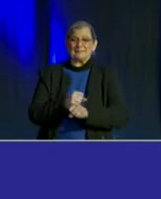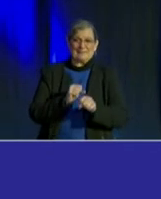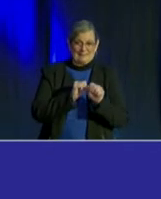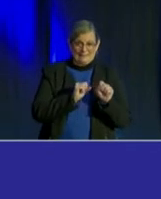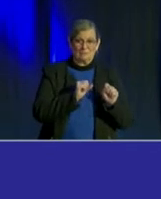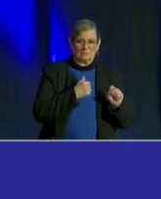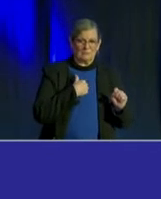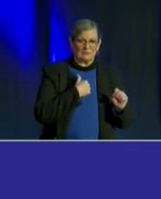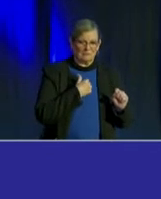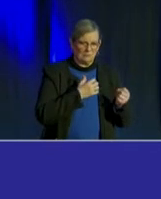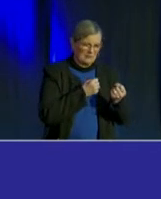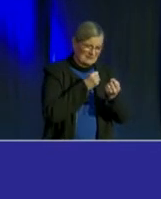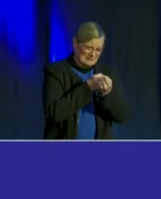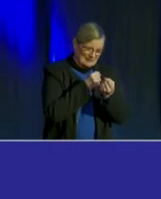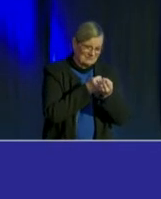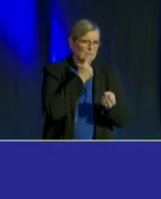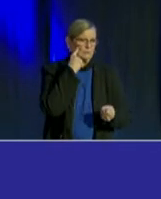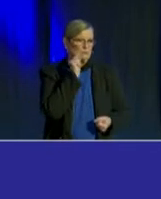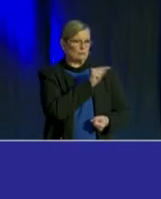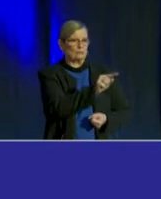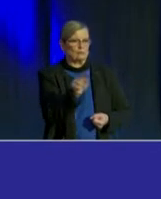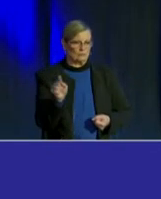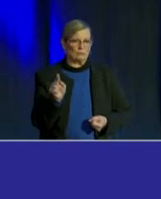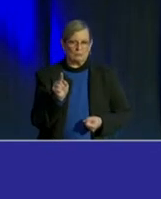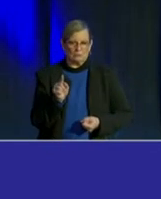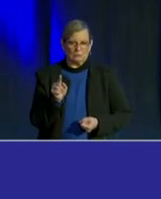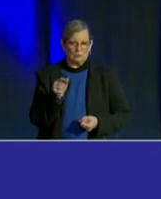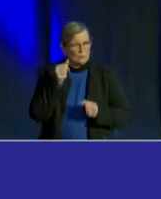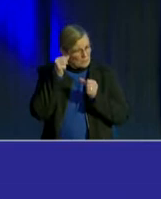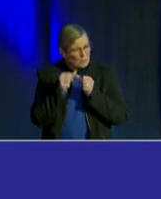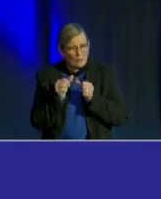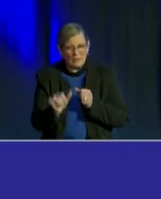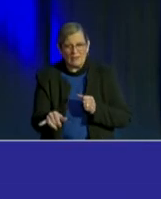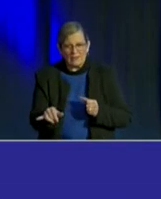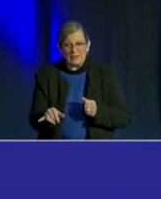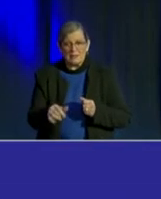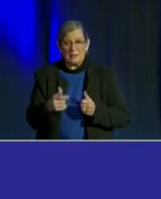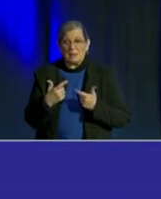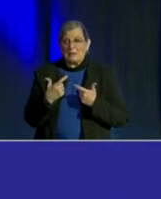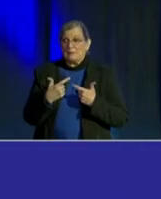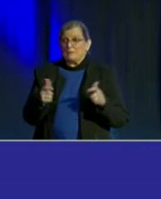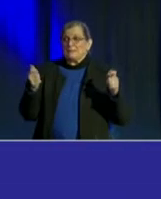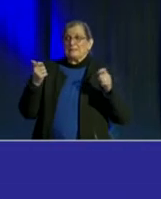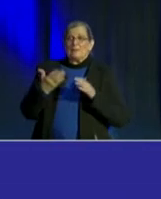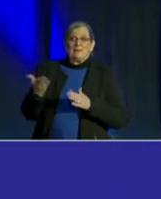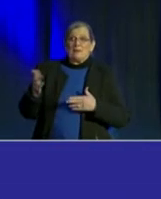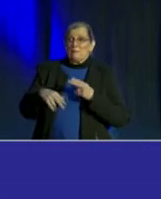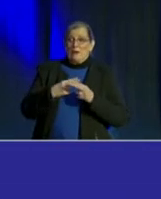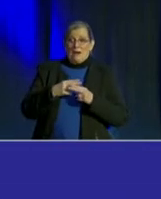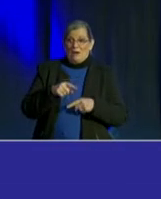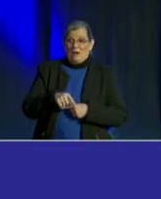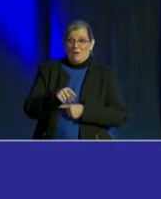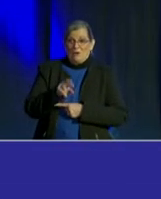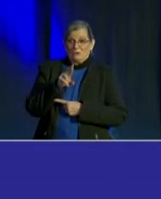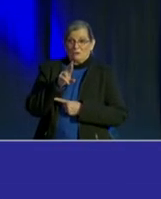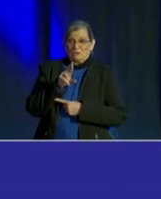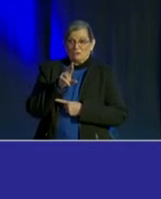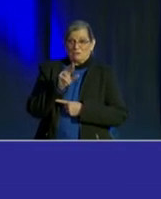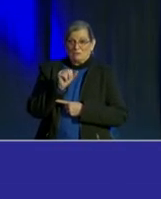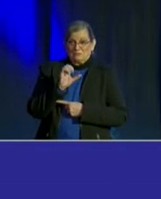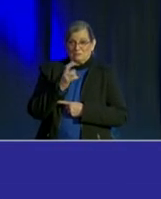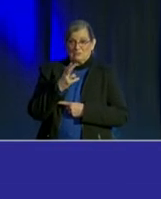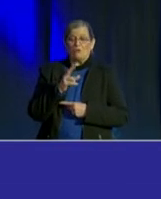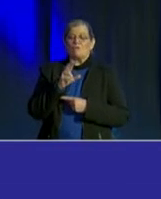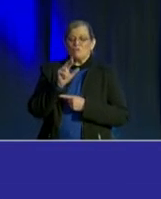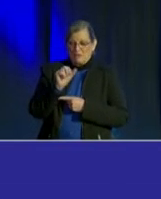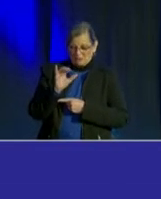that. The second major thing that we saw this year that continues was a racial justice and equity movement throughout our nation and our